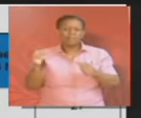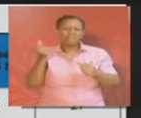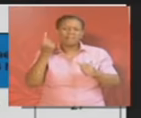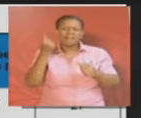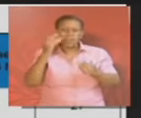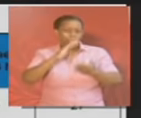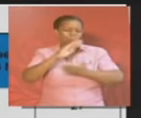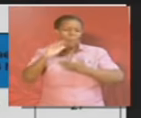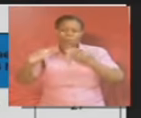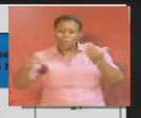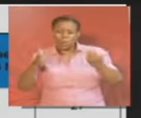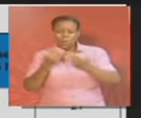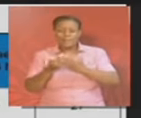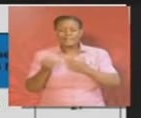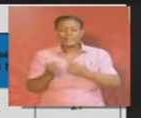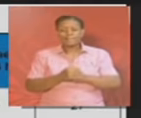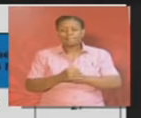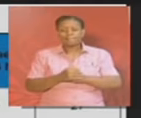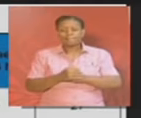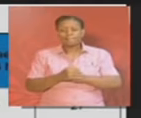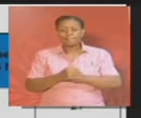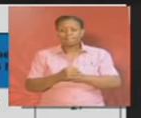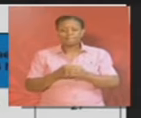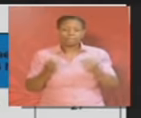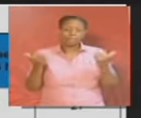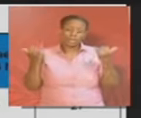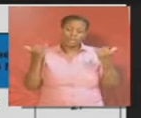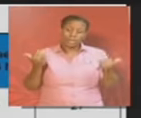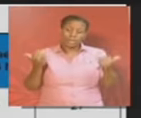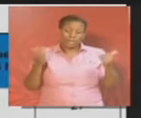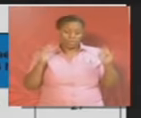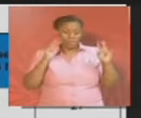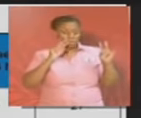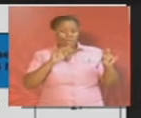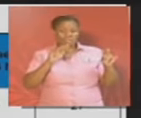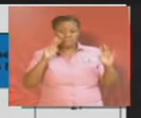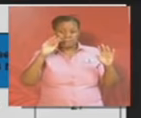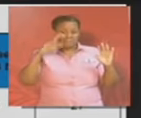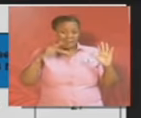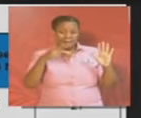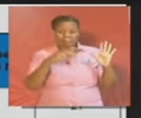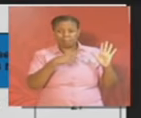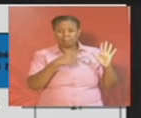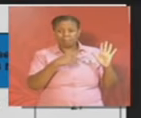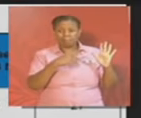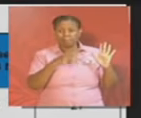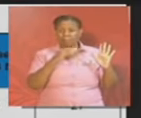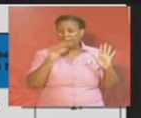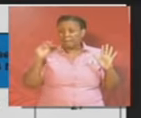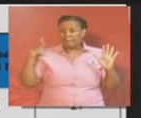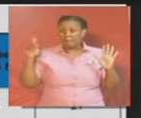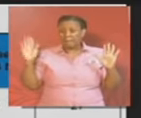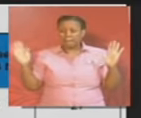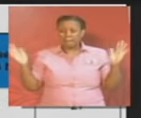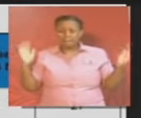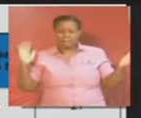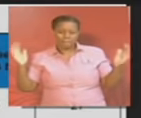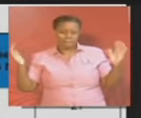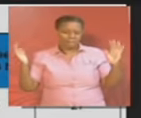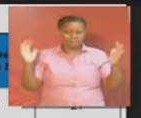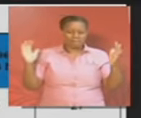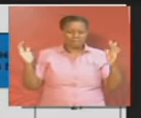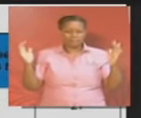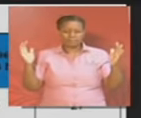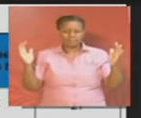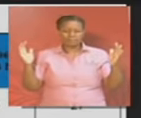both of these maps and the charts which followed. During epidemiological weeks 10 and 11, we recorded 10 clusters as